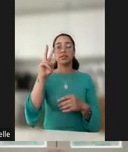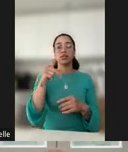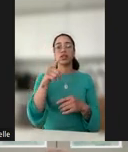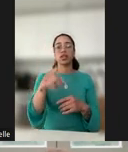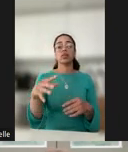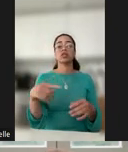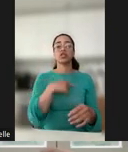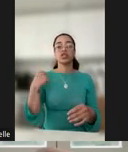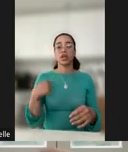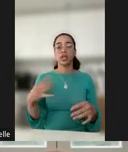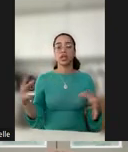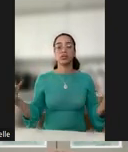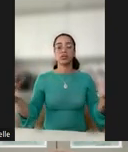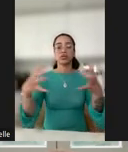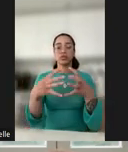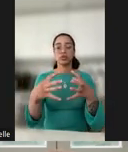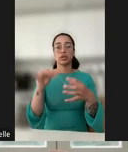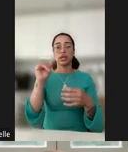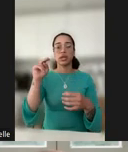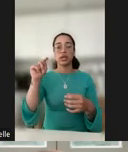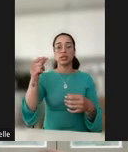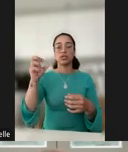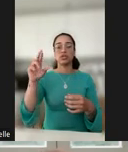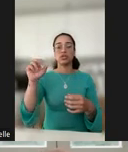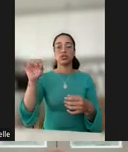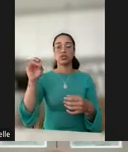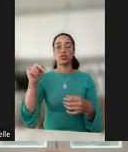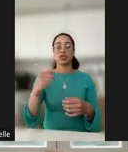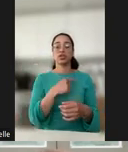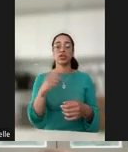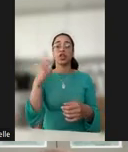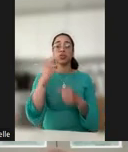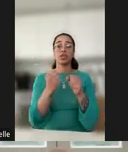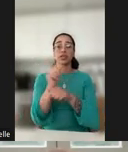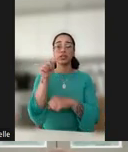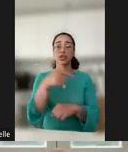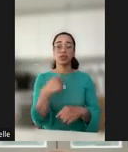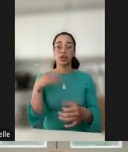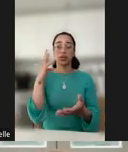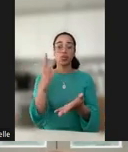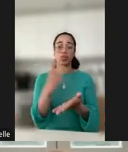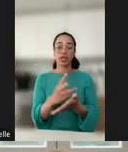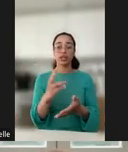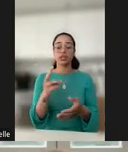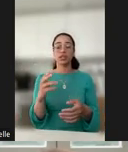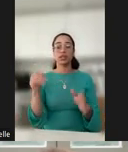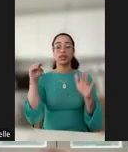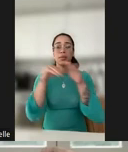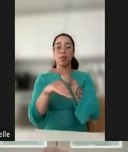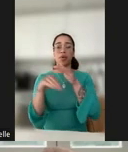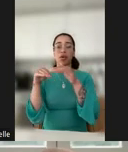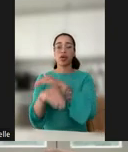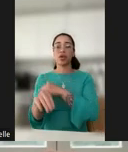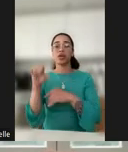immigration. 3 years after, we witnessed the massacre of 28 Chinese miners and burning of